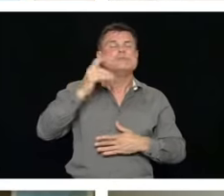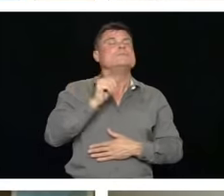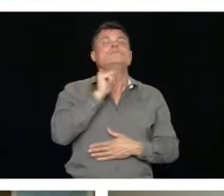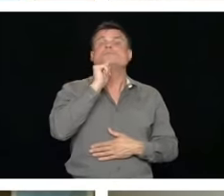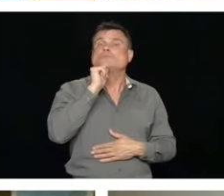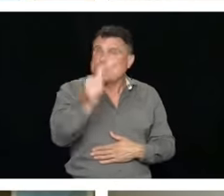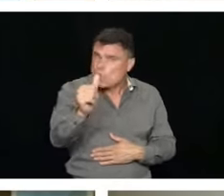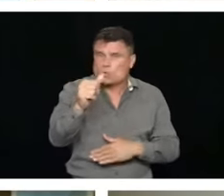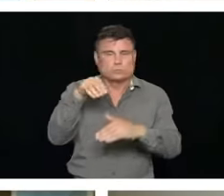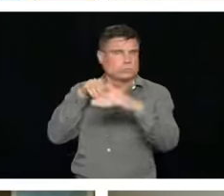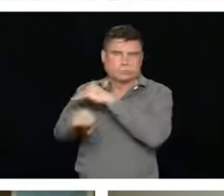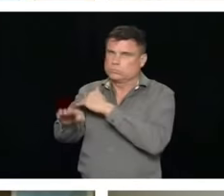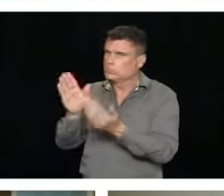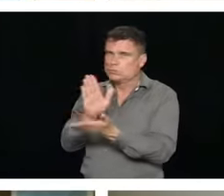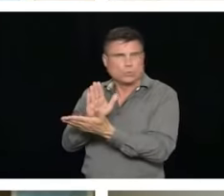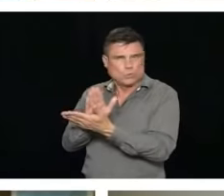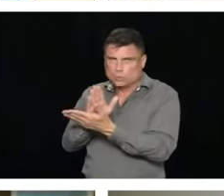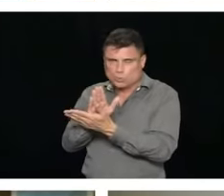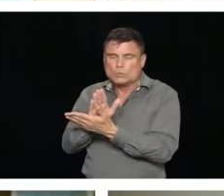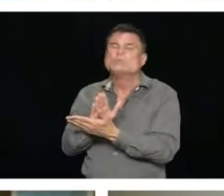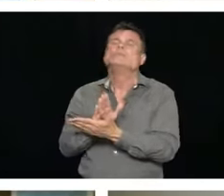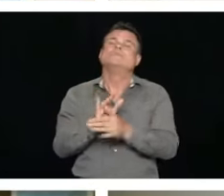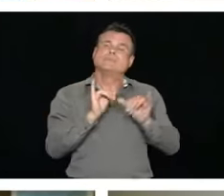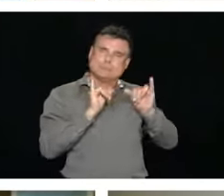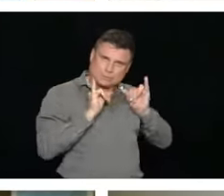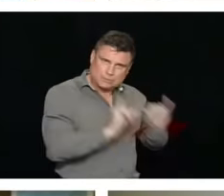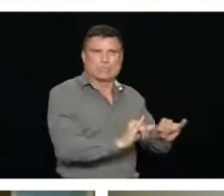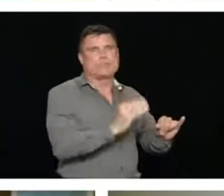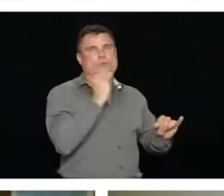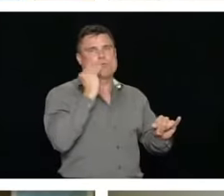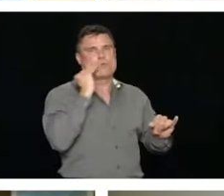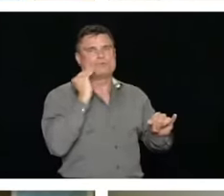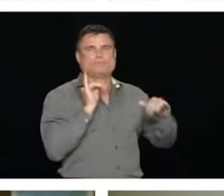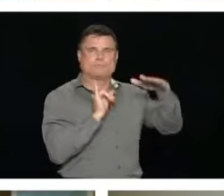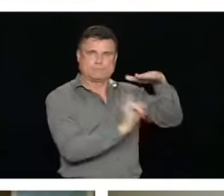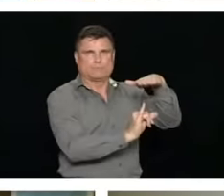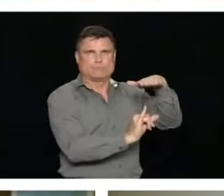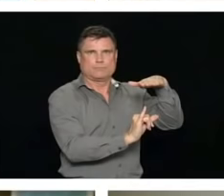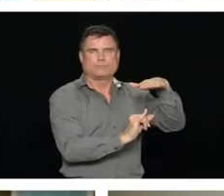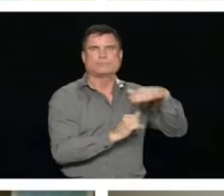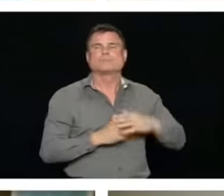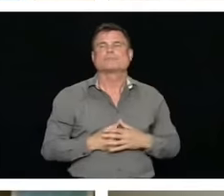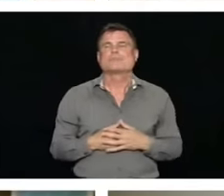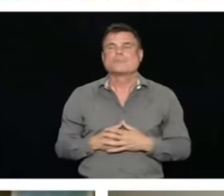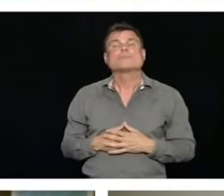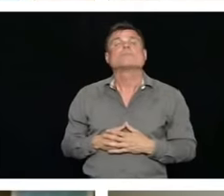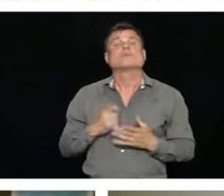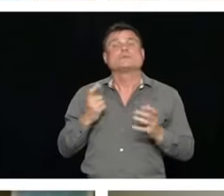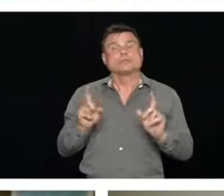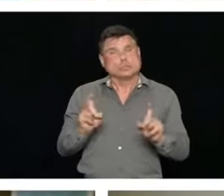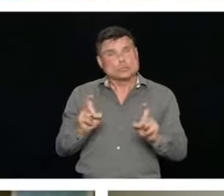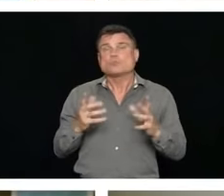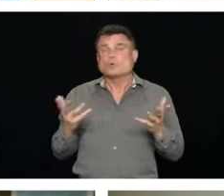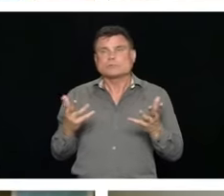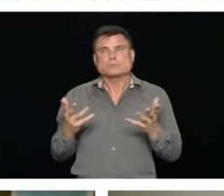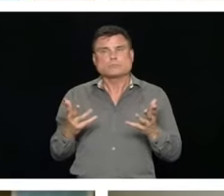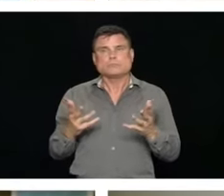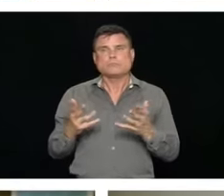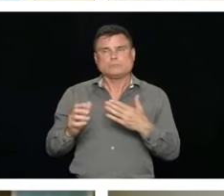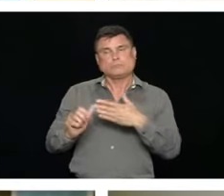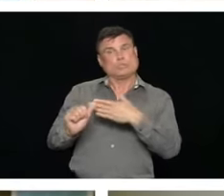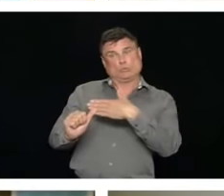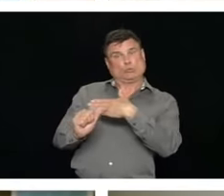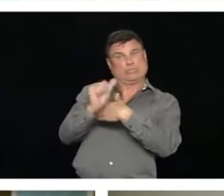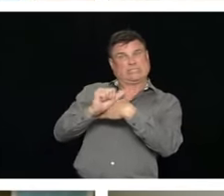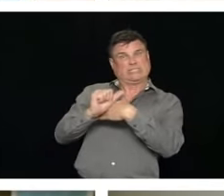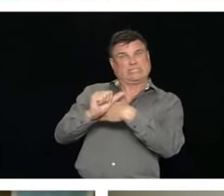for children. Thank you, Doctor. And there's a bunch of questions, and I know people want to ask a lot more. And so I'm going to bundle a few of the